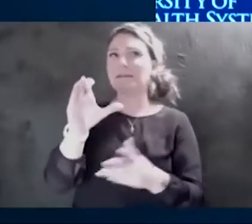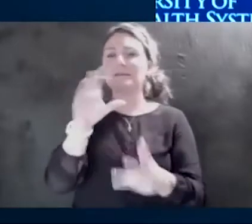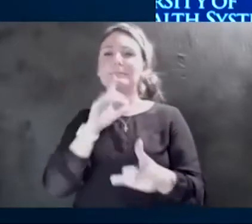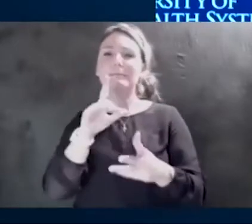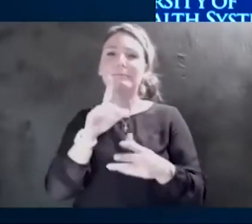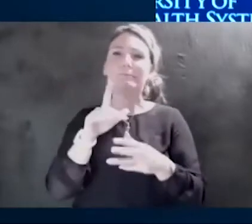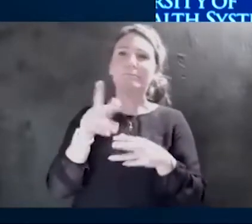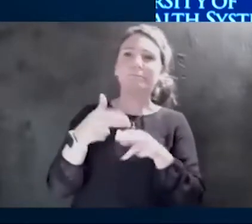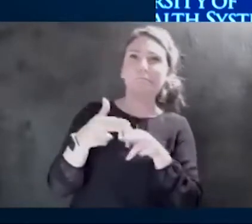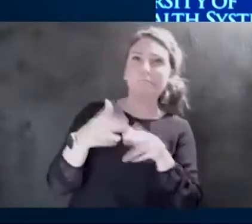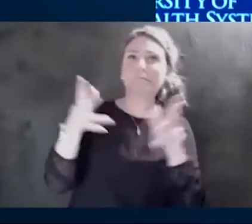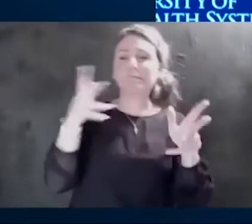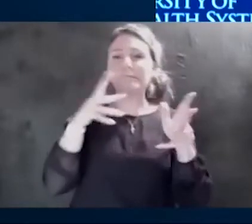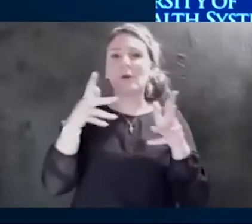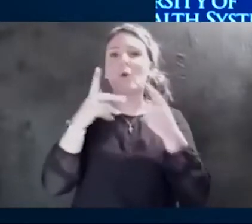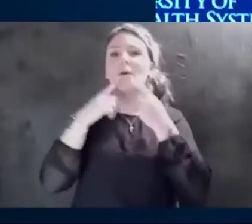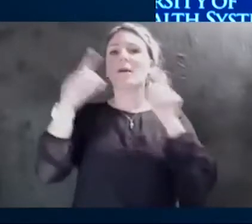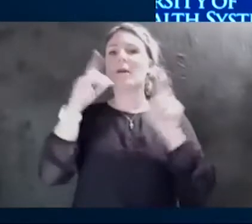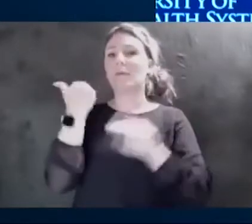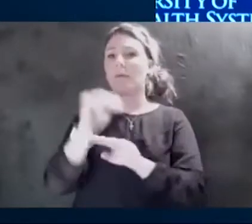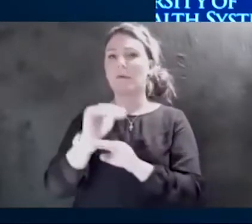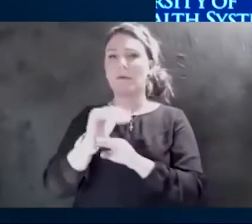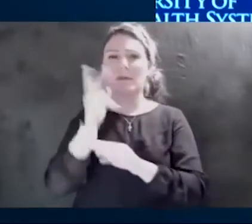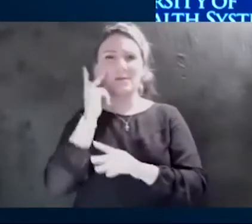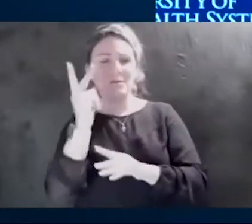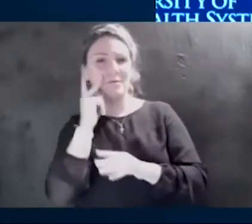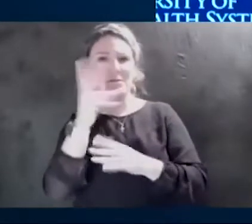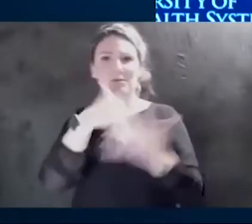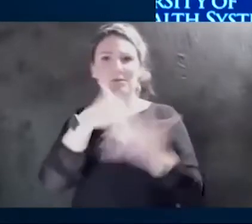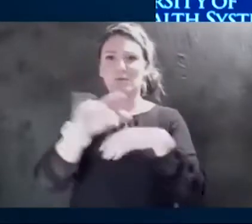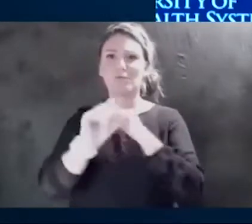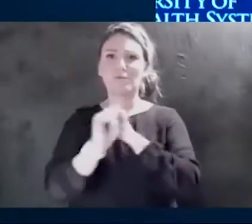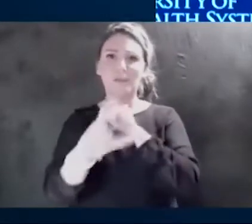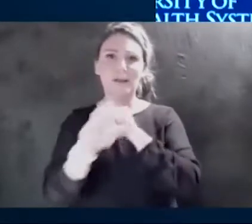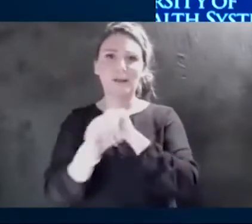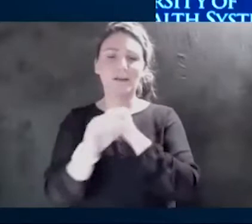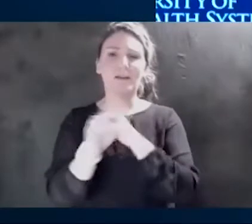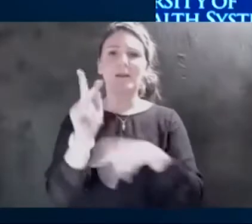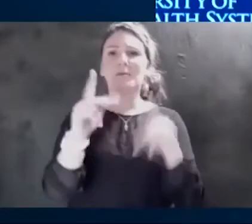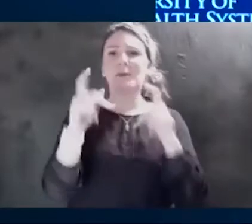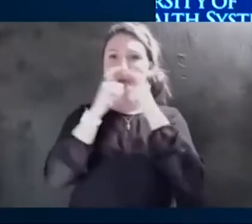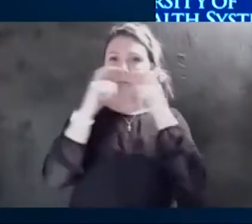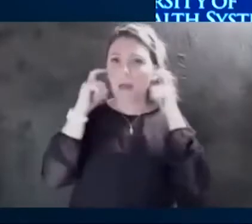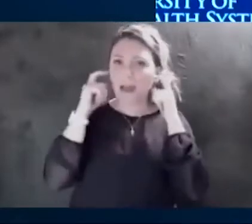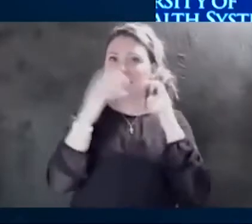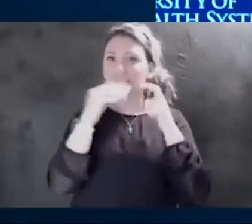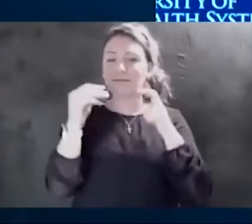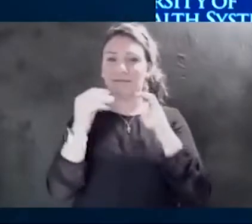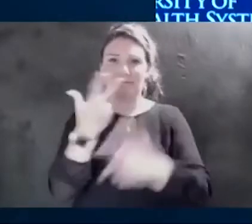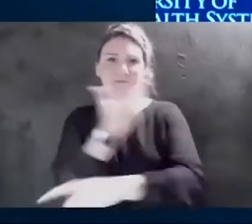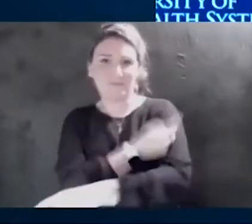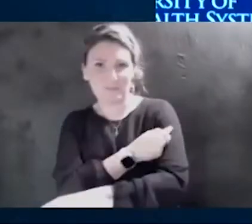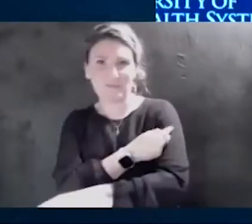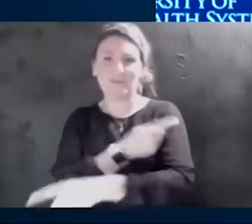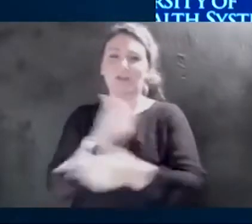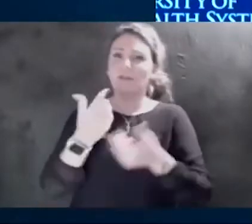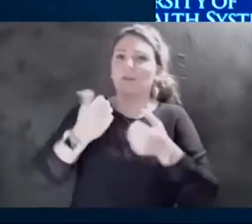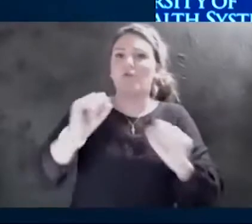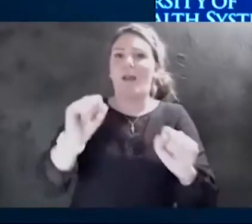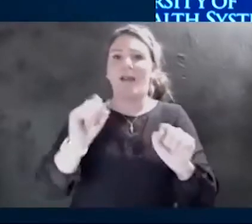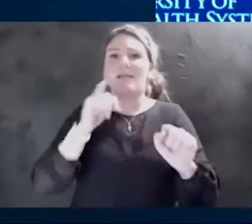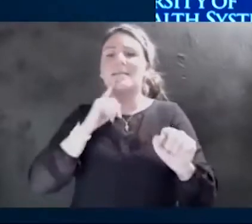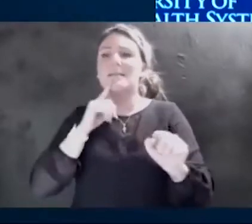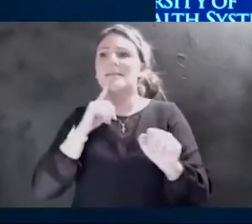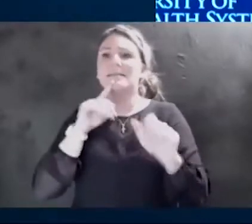night, I did see on social media some people who have been masking, who have gotten vaccinated, who have been trying to be